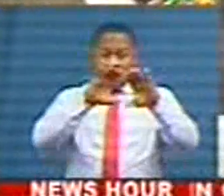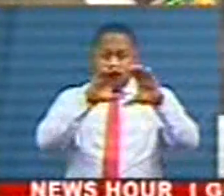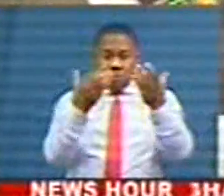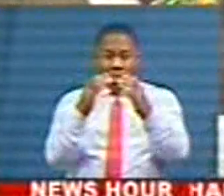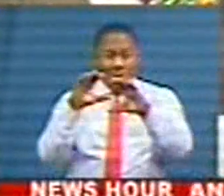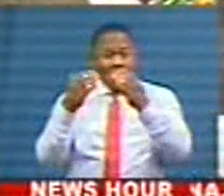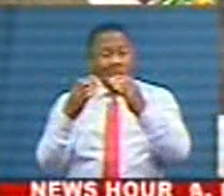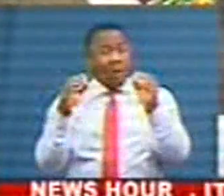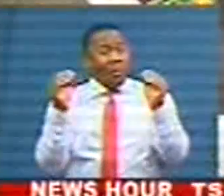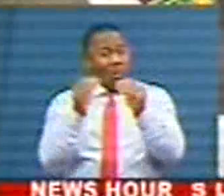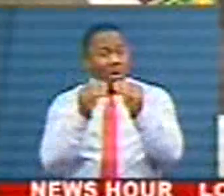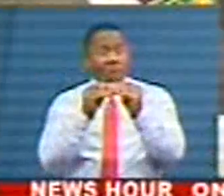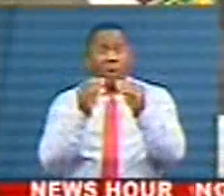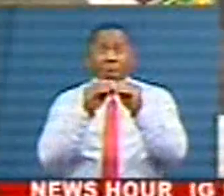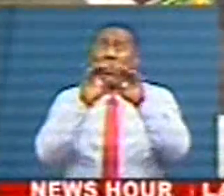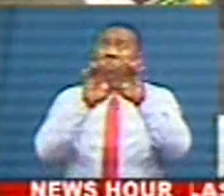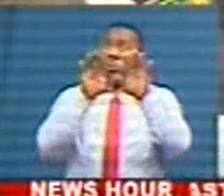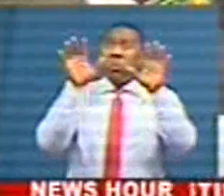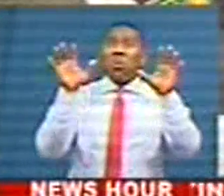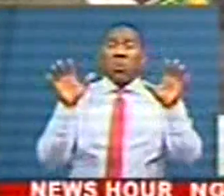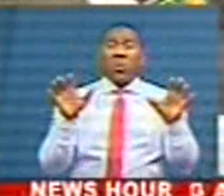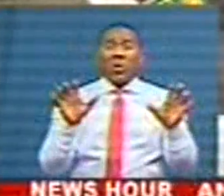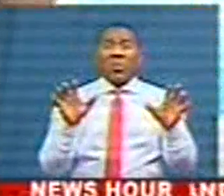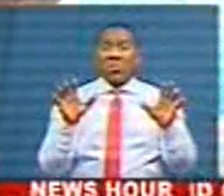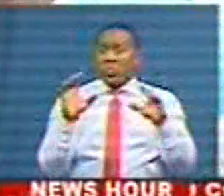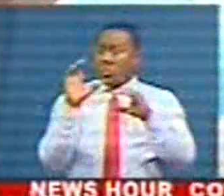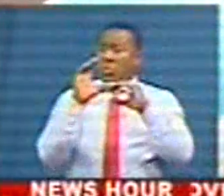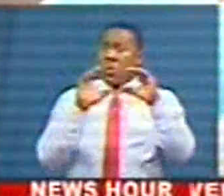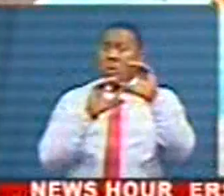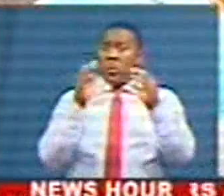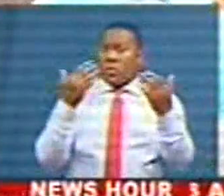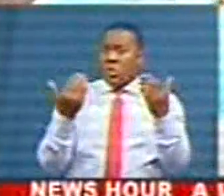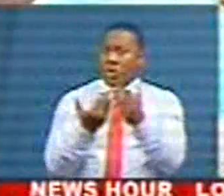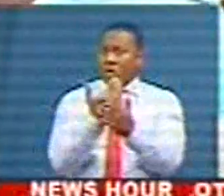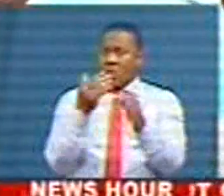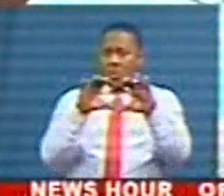to education in the community. The construction